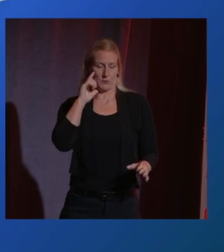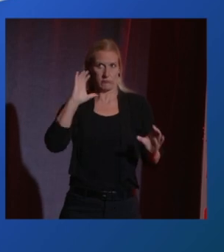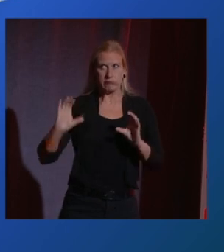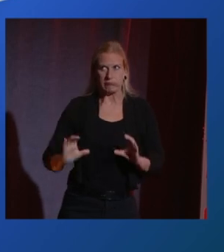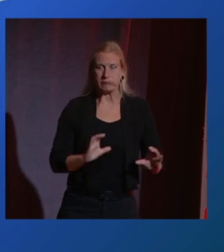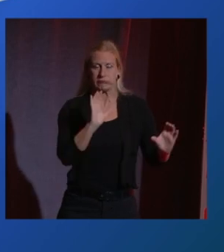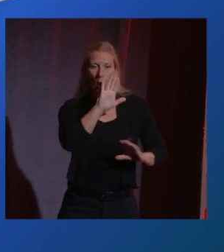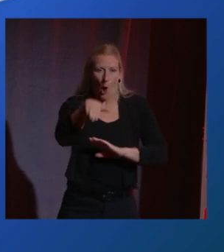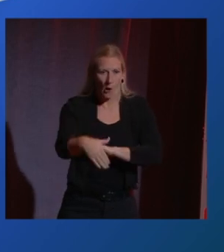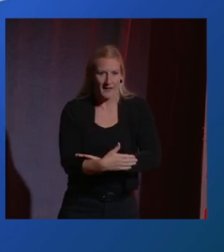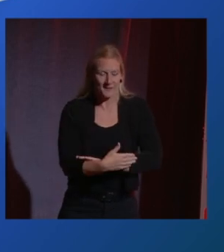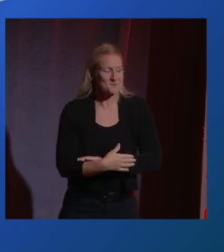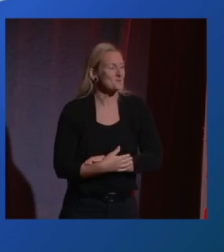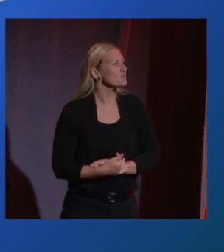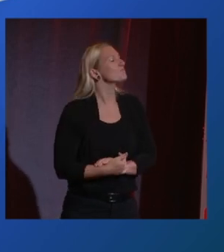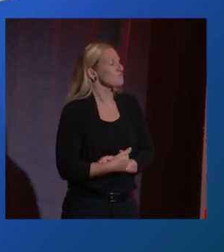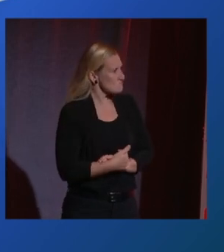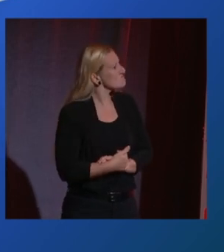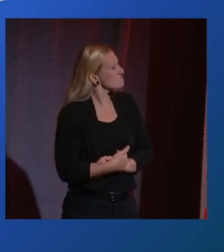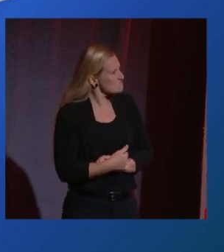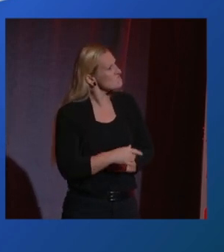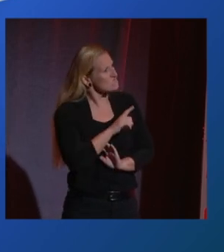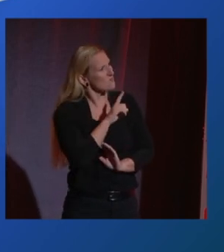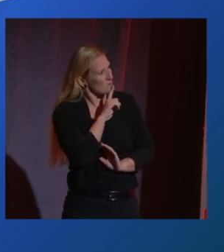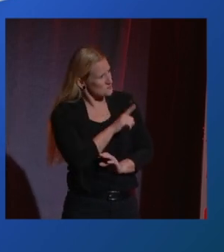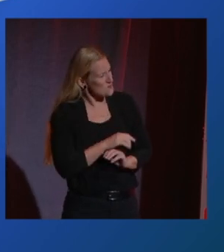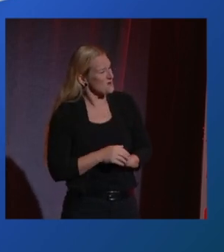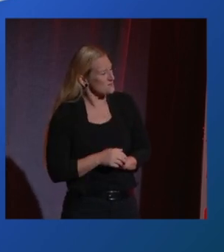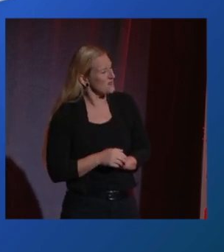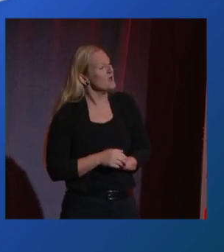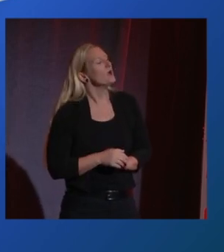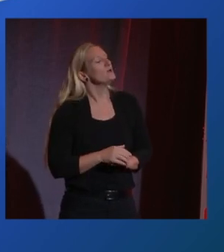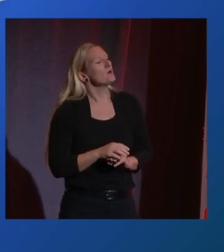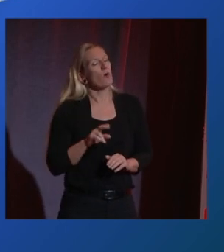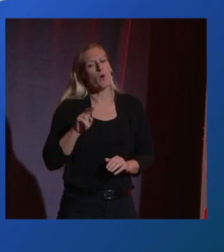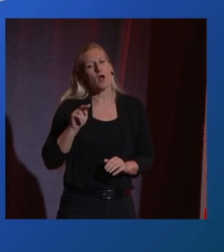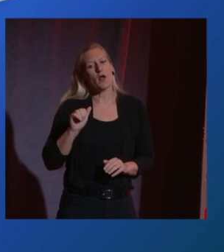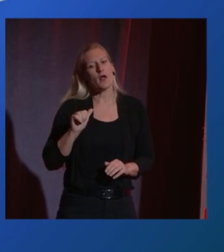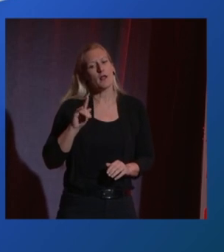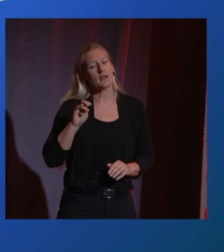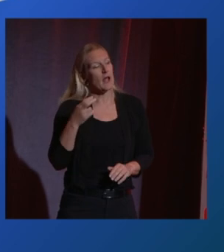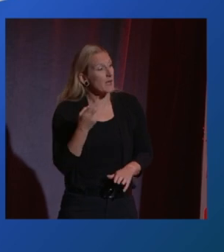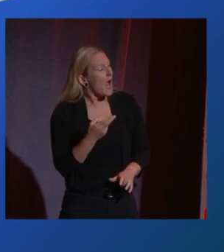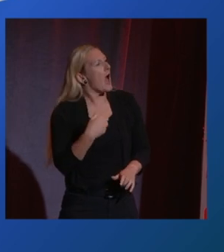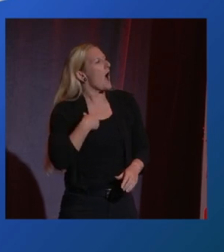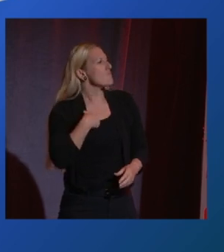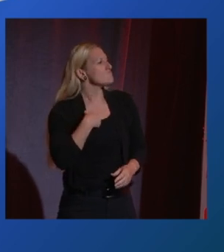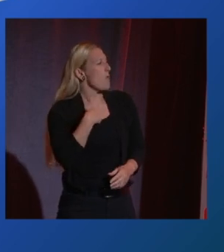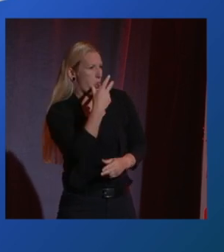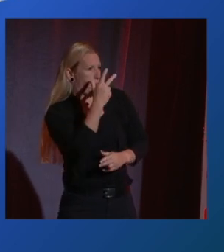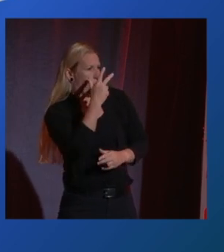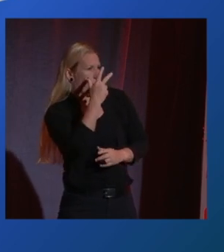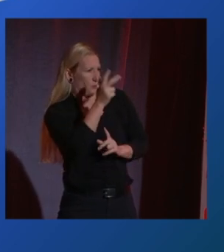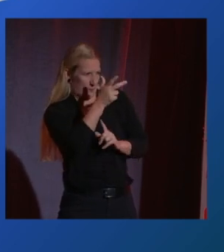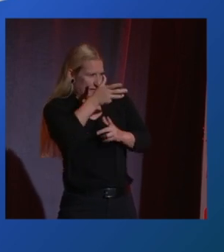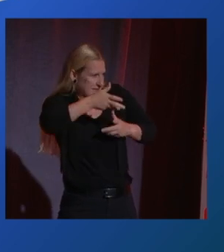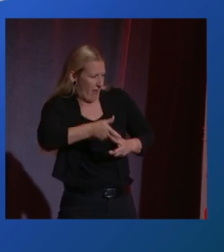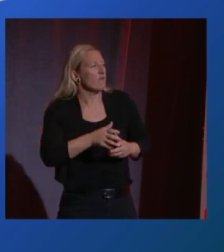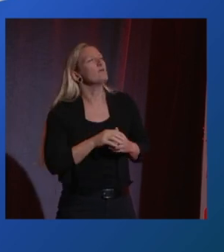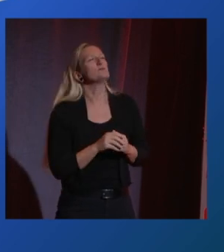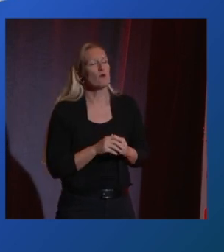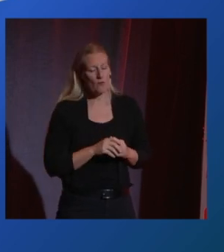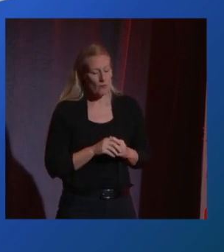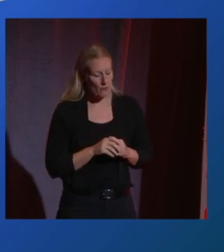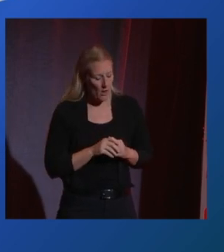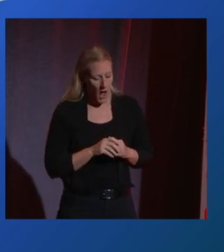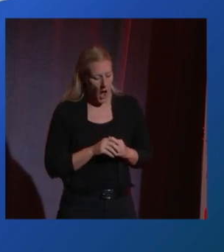have less than three minutes so I wonder if we can talk a little bit about the future and not the future five or